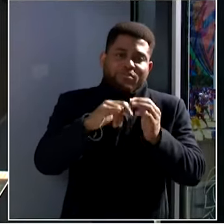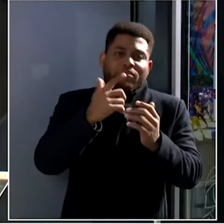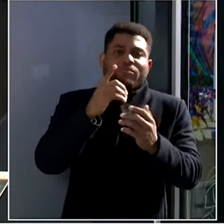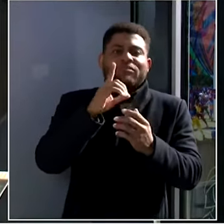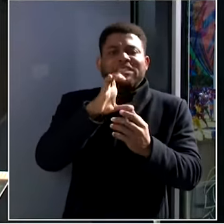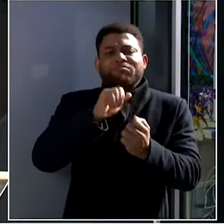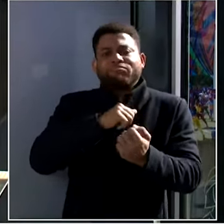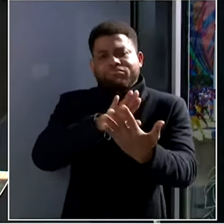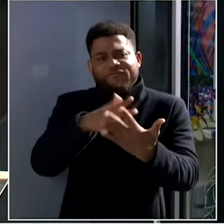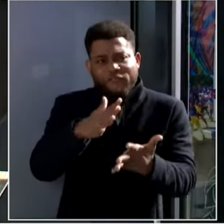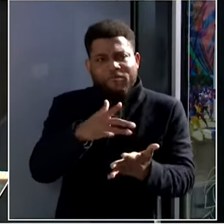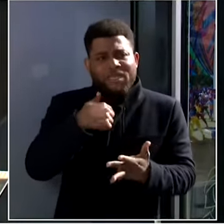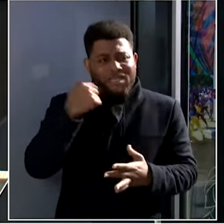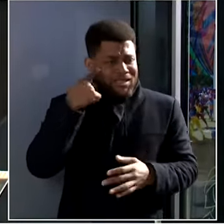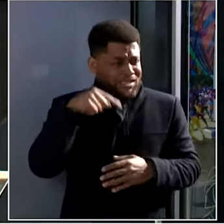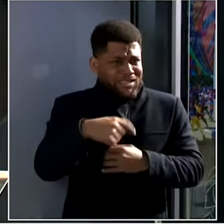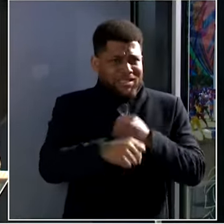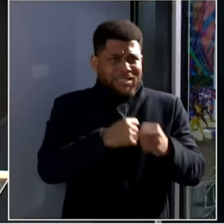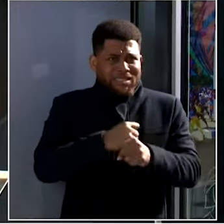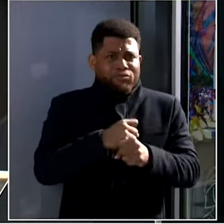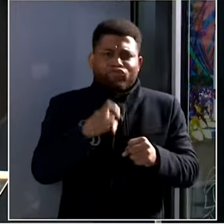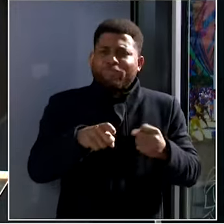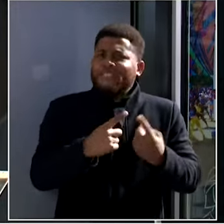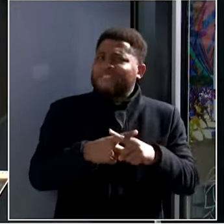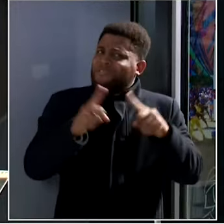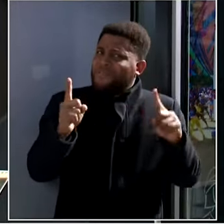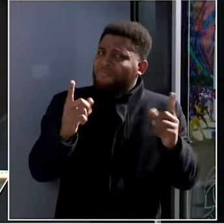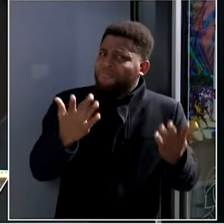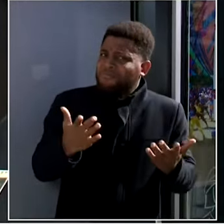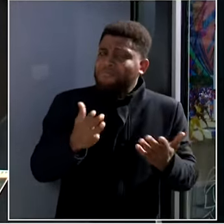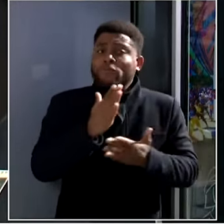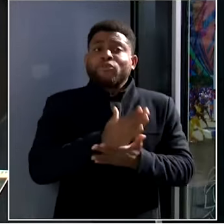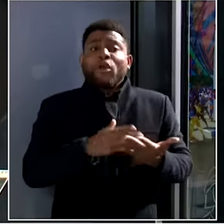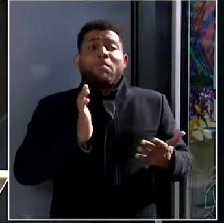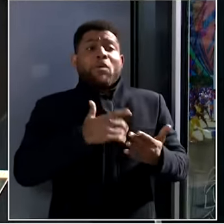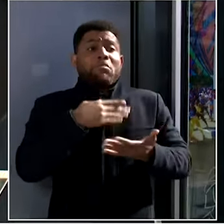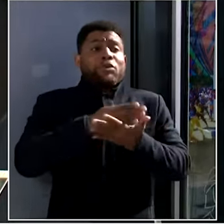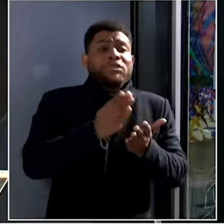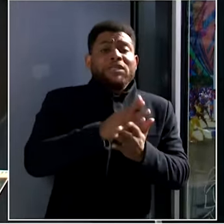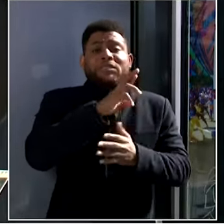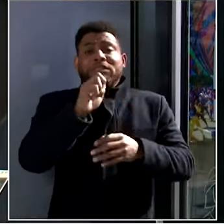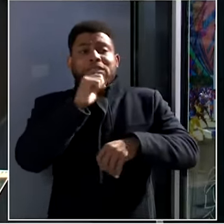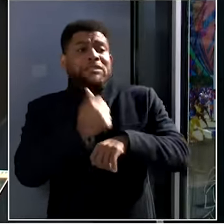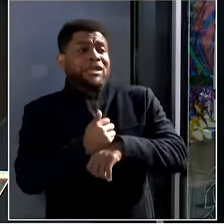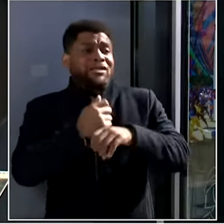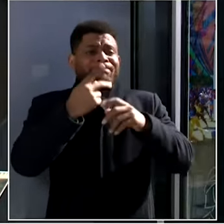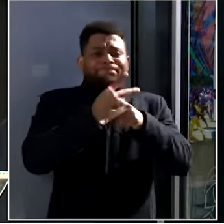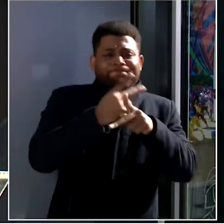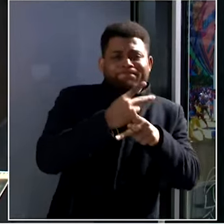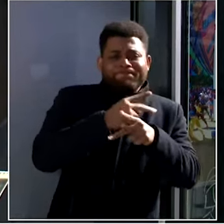anomalous year post-pandemic, the resetting of some of the baseline budgets. and what represents what